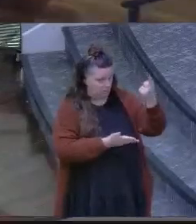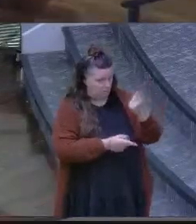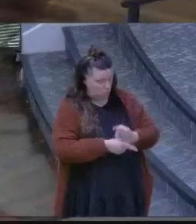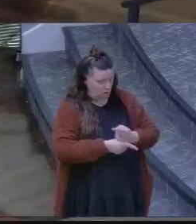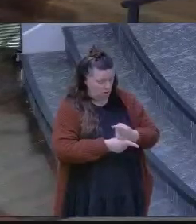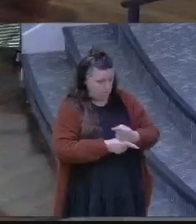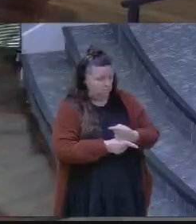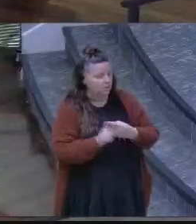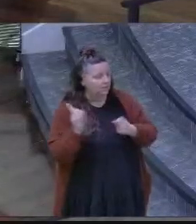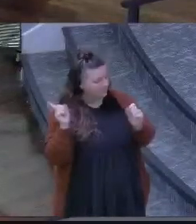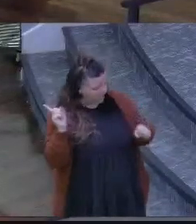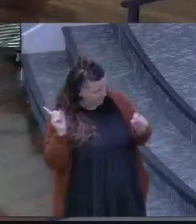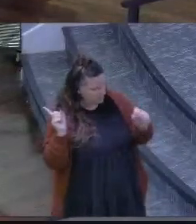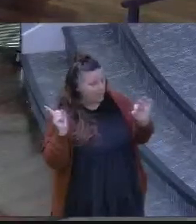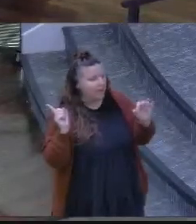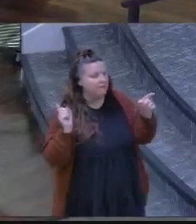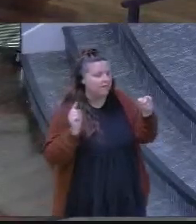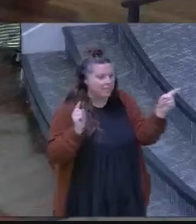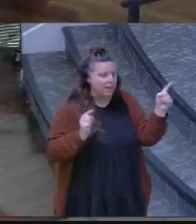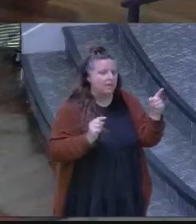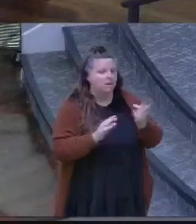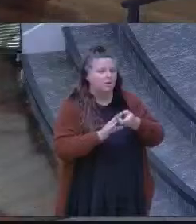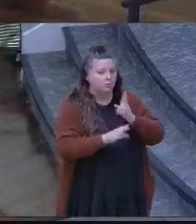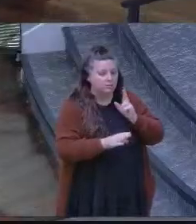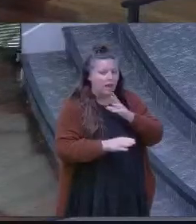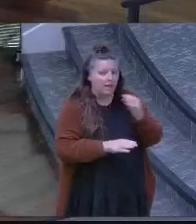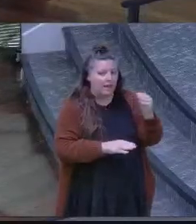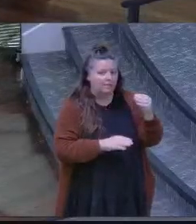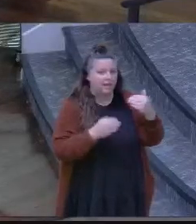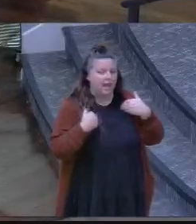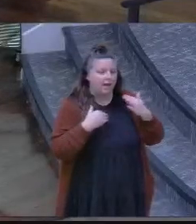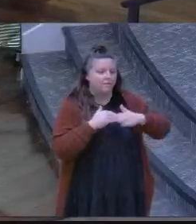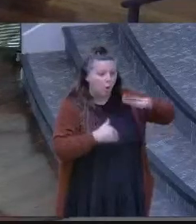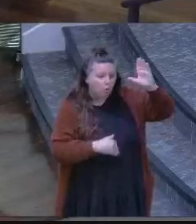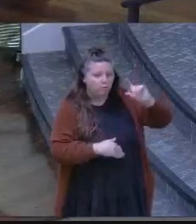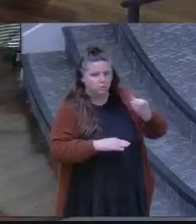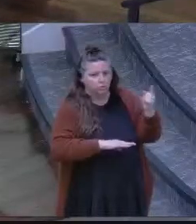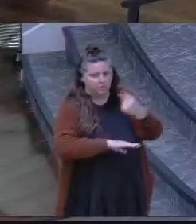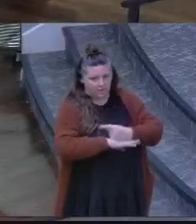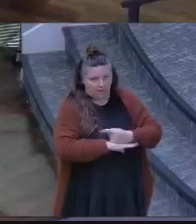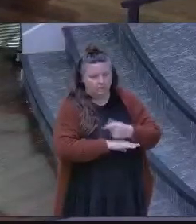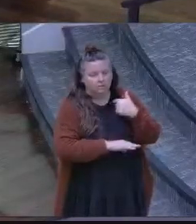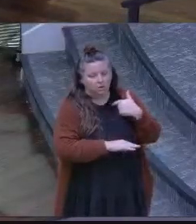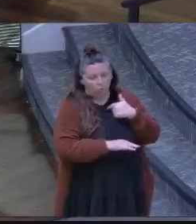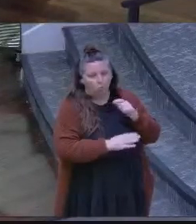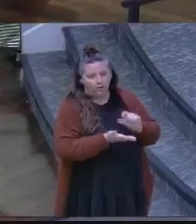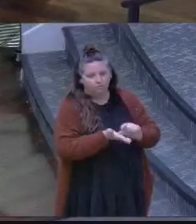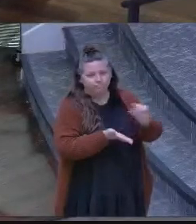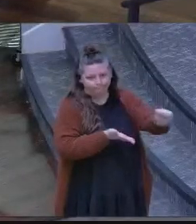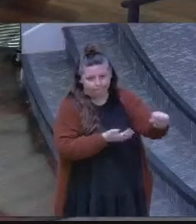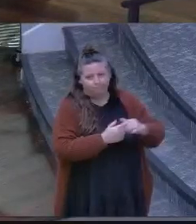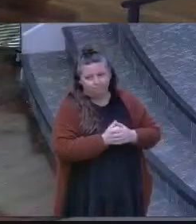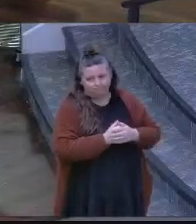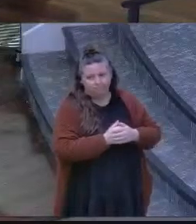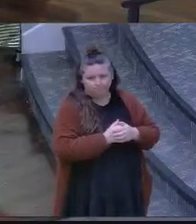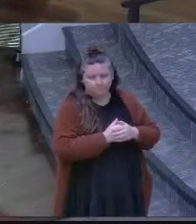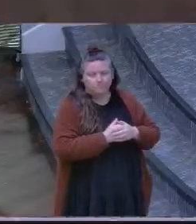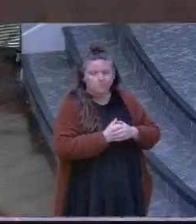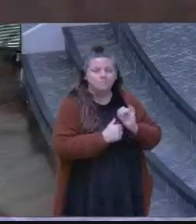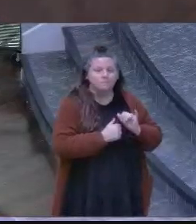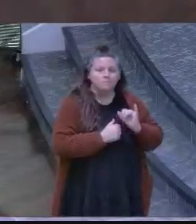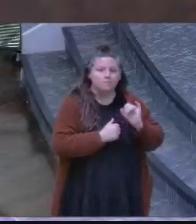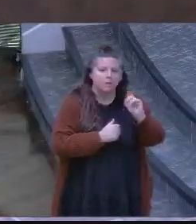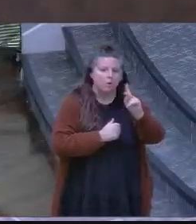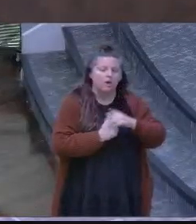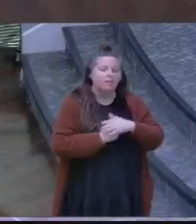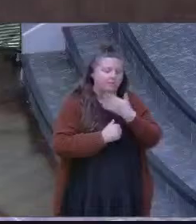Yes, if they resign and they have 20 plus days, they do get a payout. Okay, I see. Okay. And yeah,